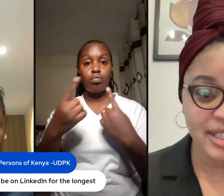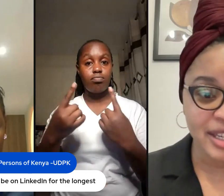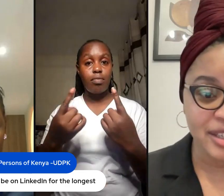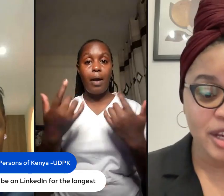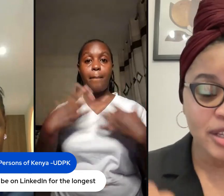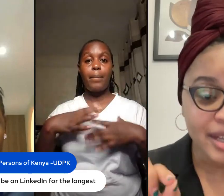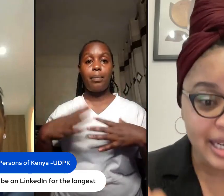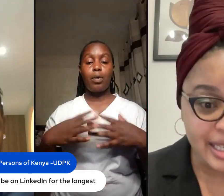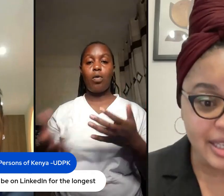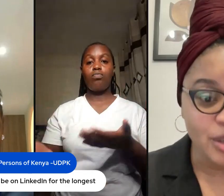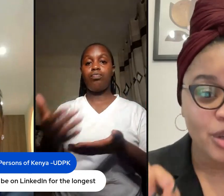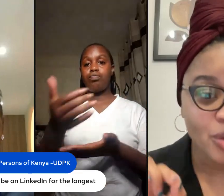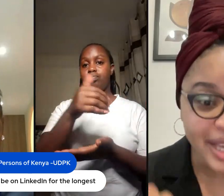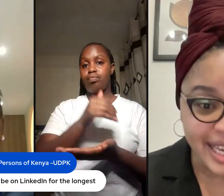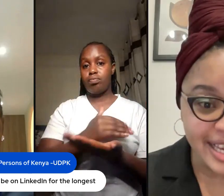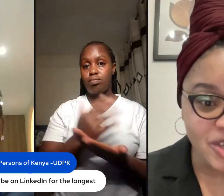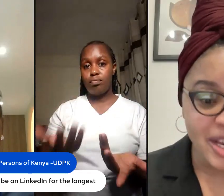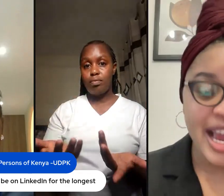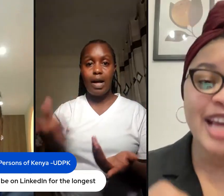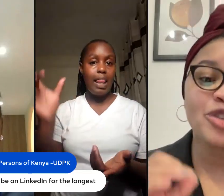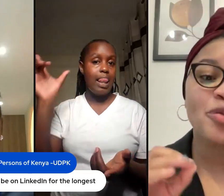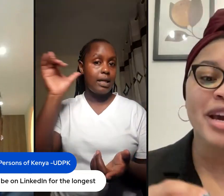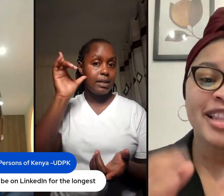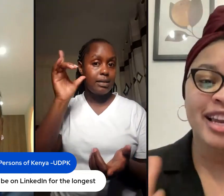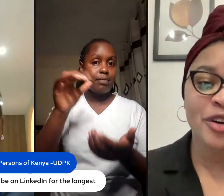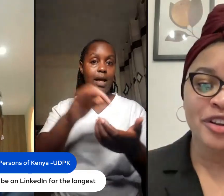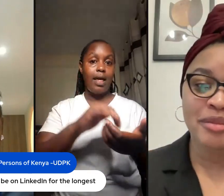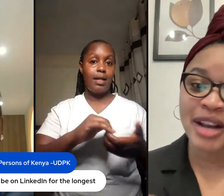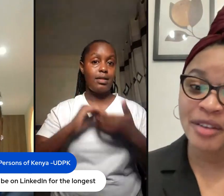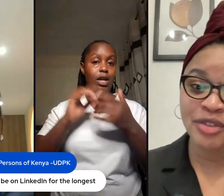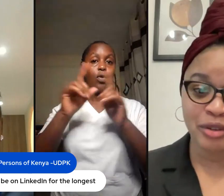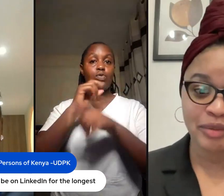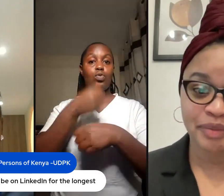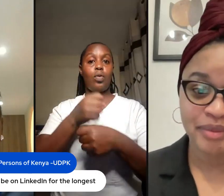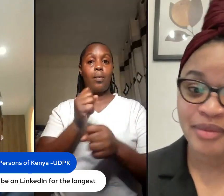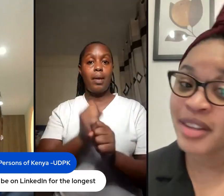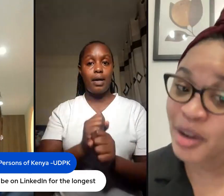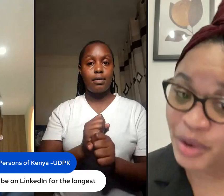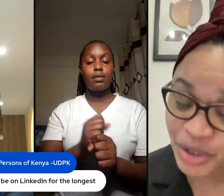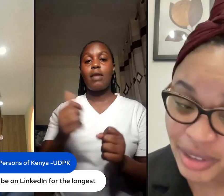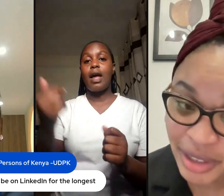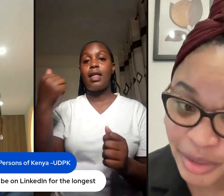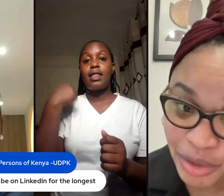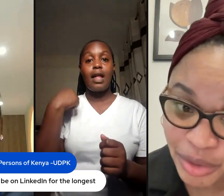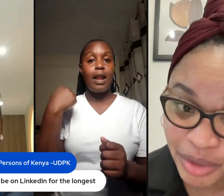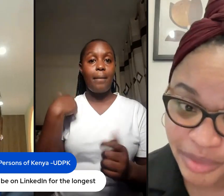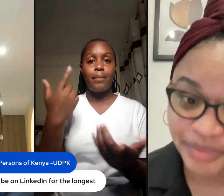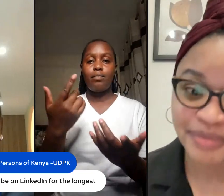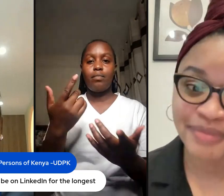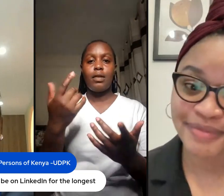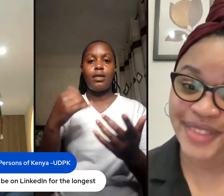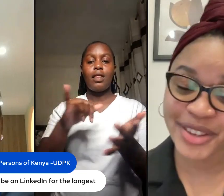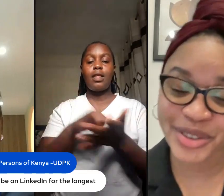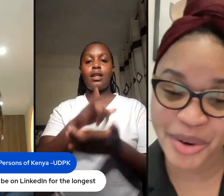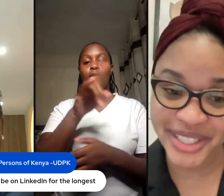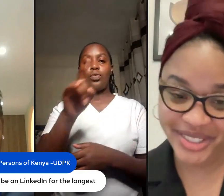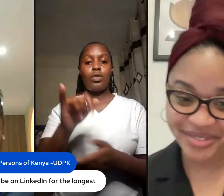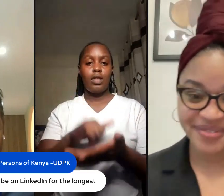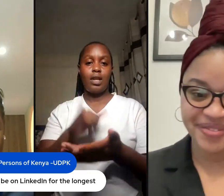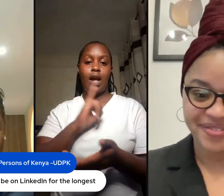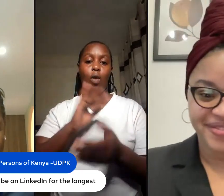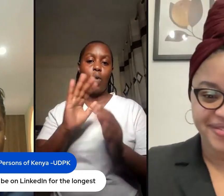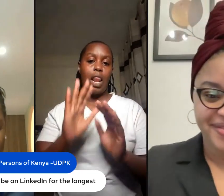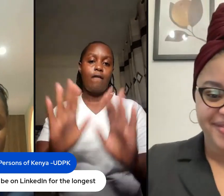your content, to listen, to engage, and to make the algorithm love you? That's a question I'll leave you. Thank you so